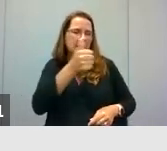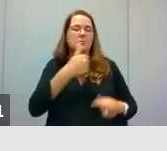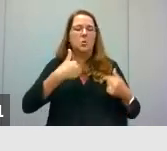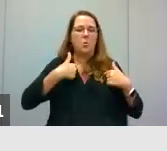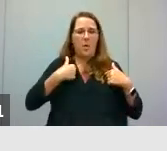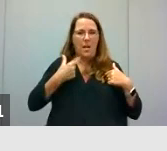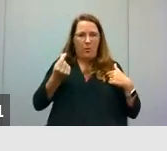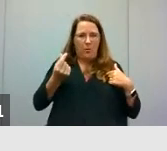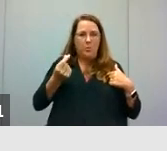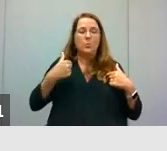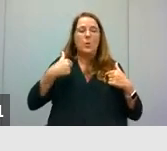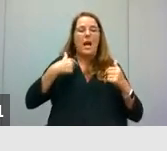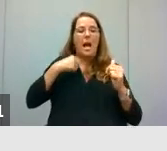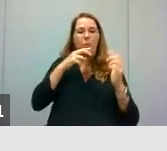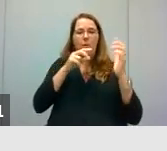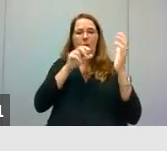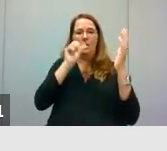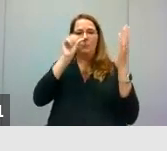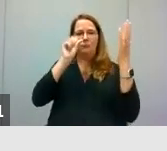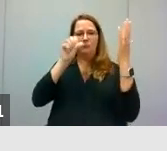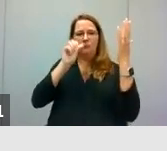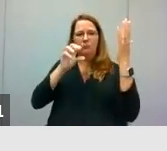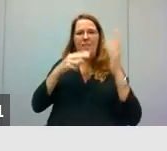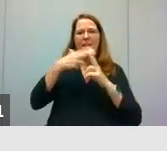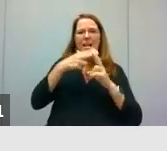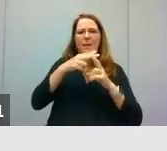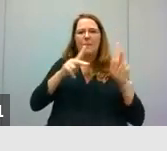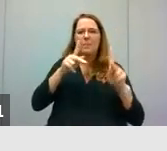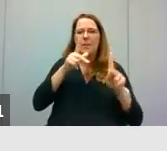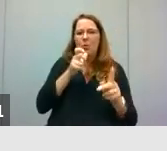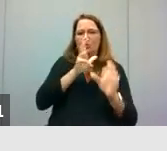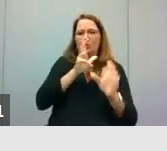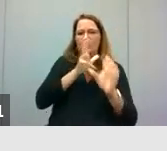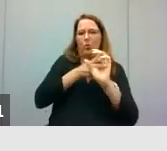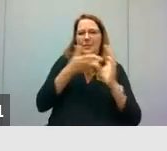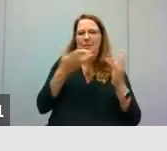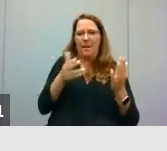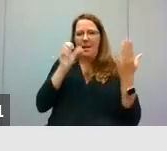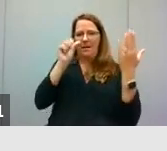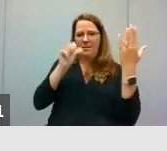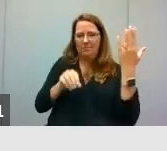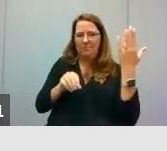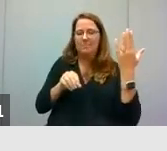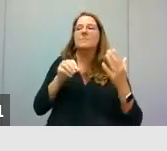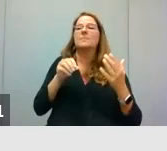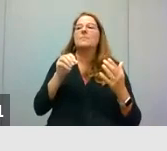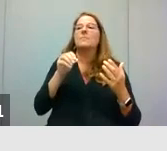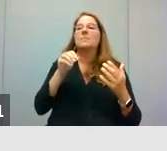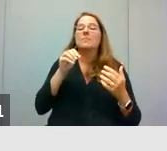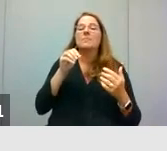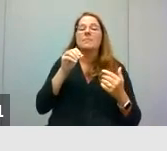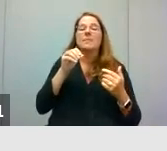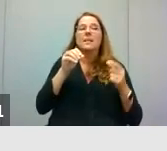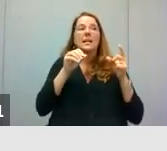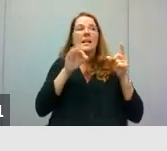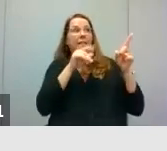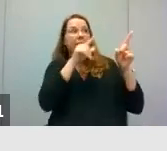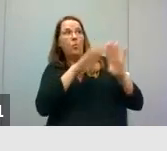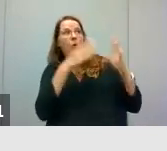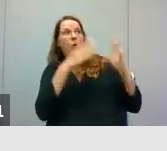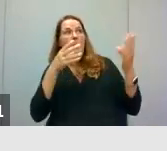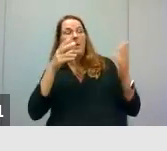is read down the list of who we have participating. If you open up the participant